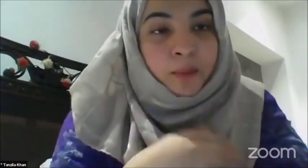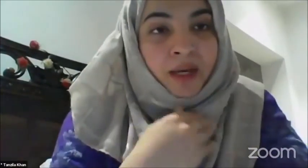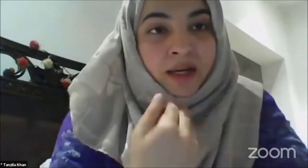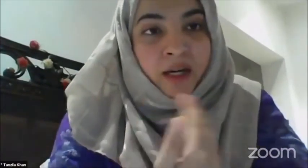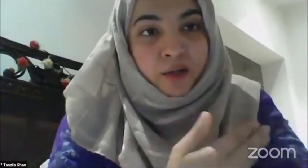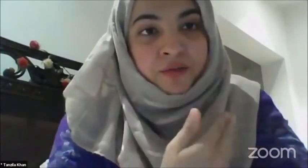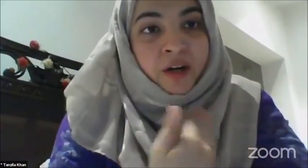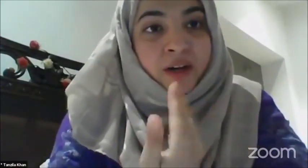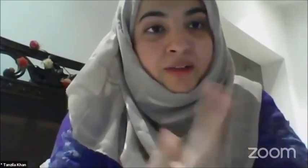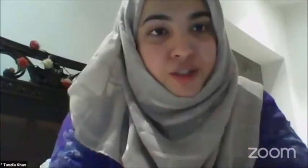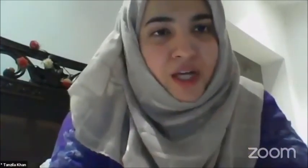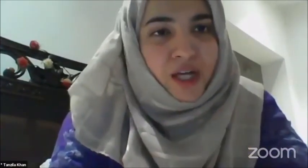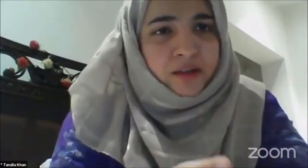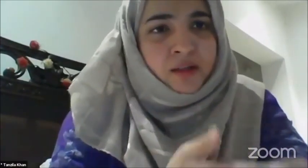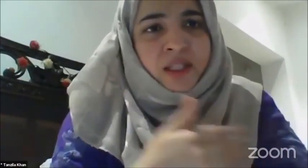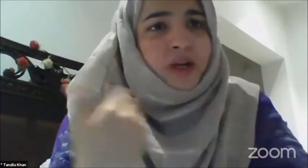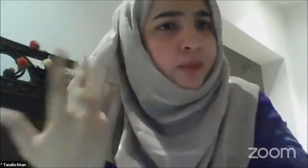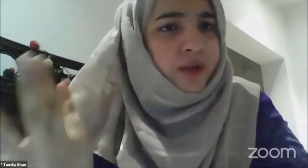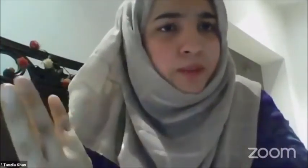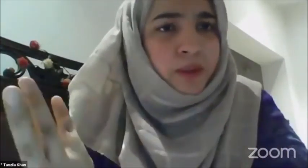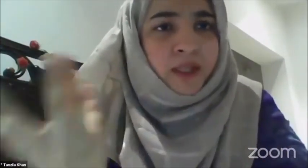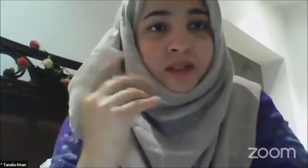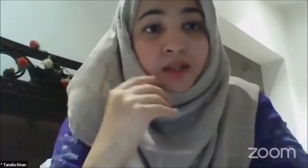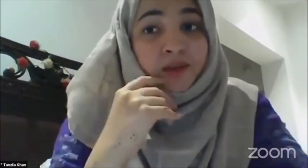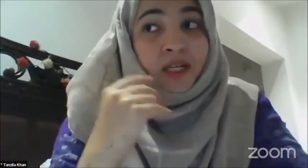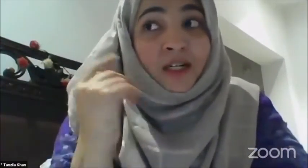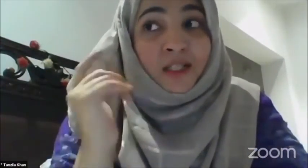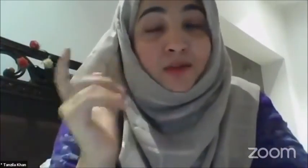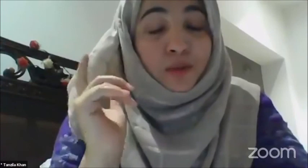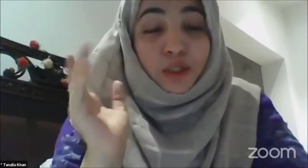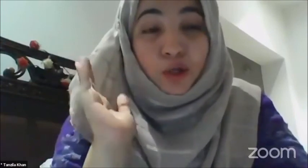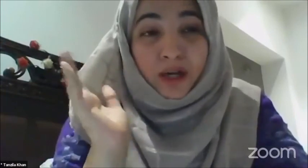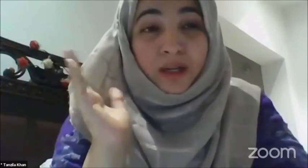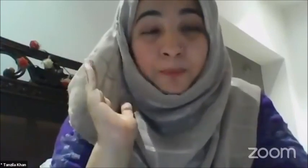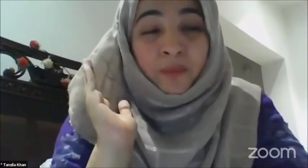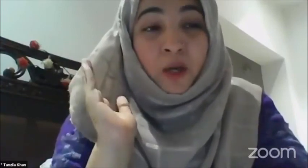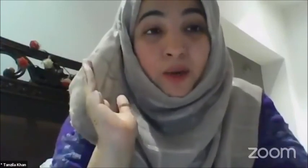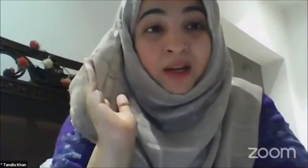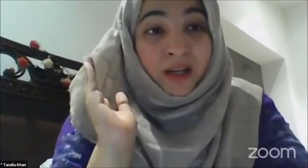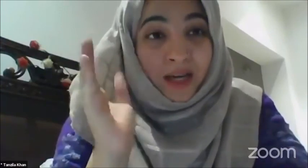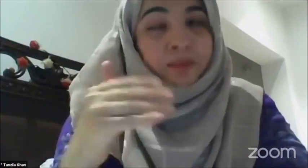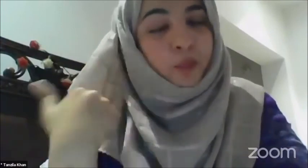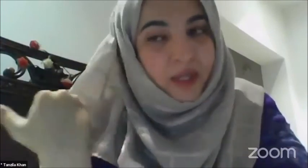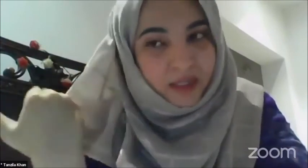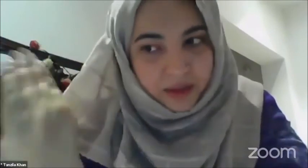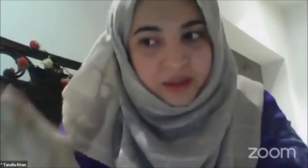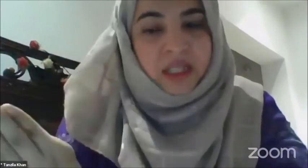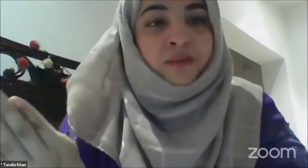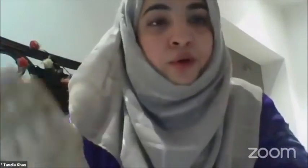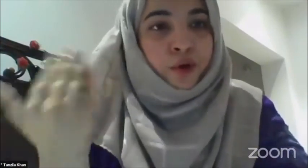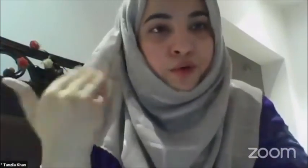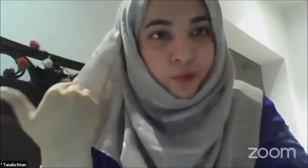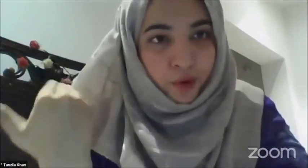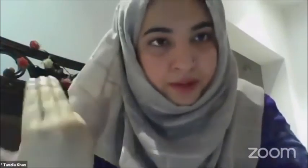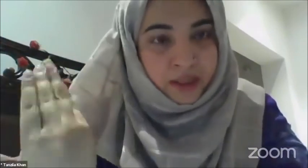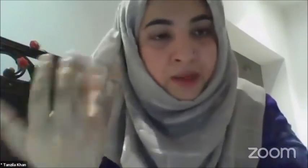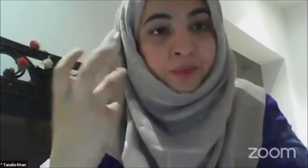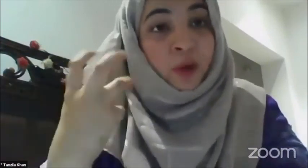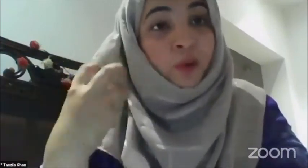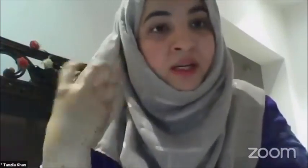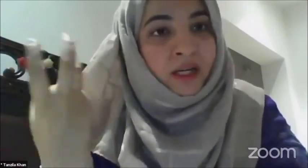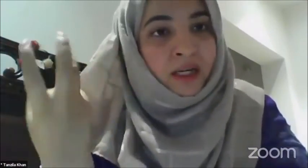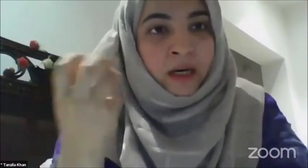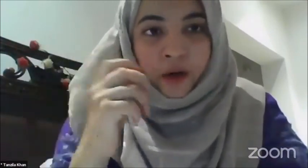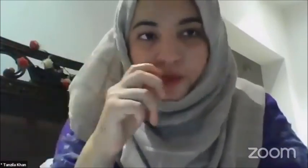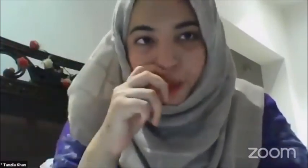that women had cut off their other channels. They were comfortable with our service and our service was not going ahead, but we did receive a lot of orders.